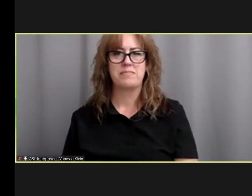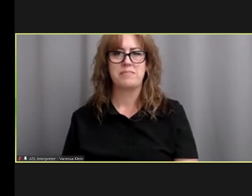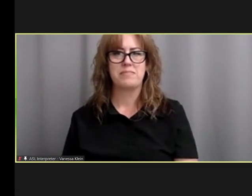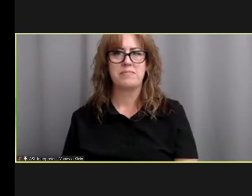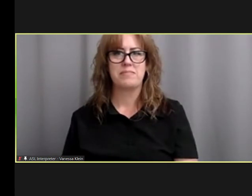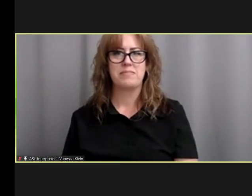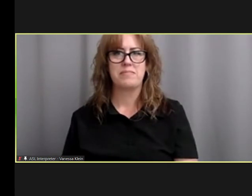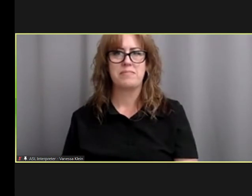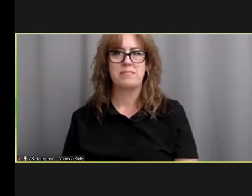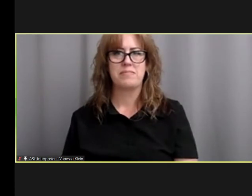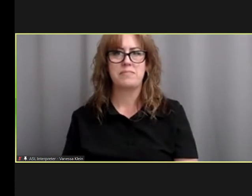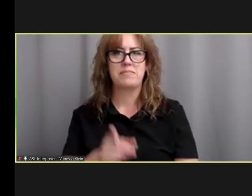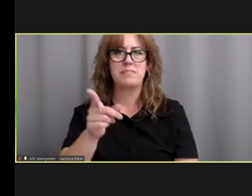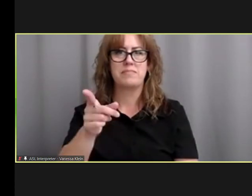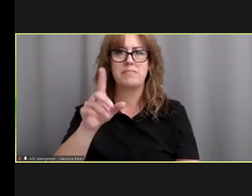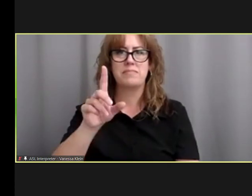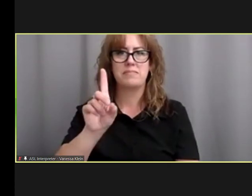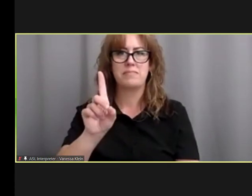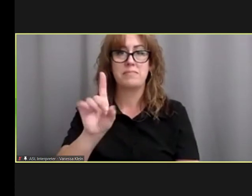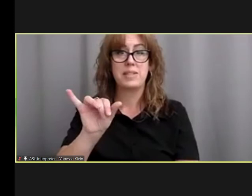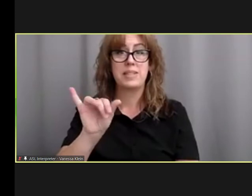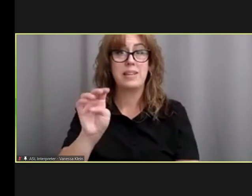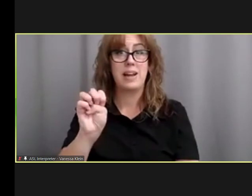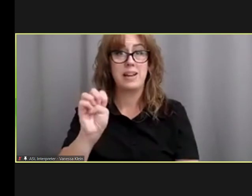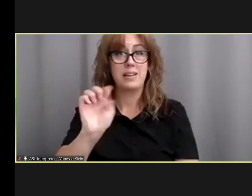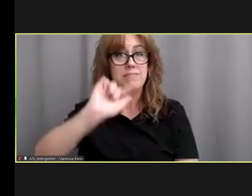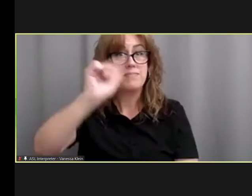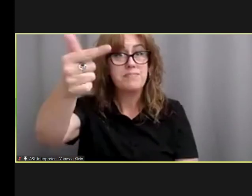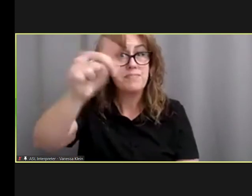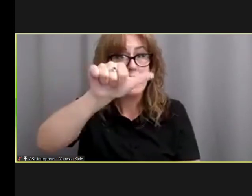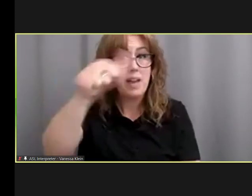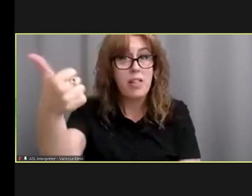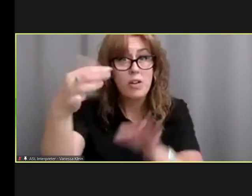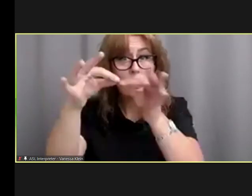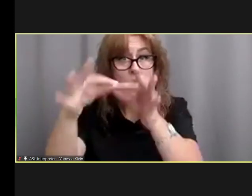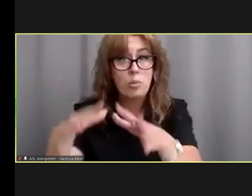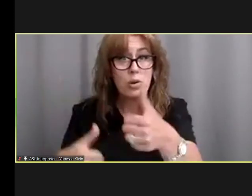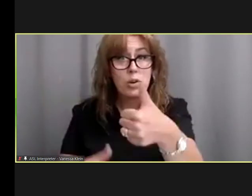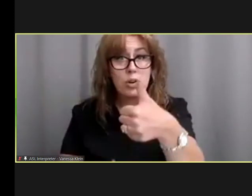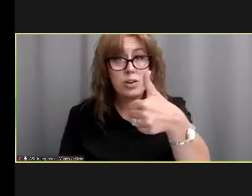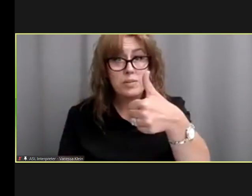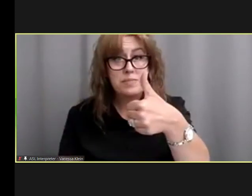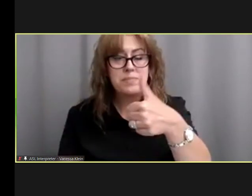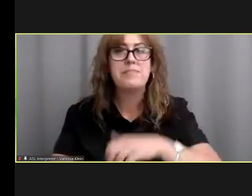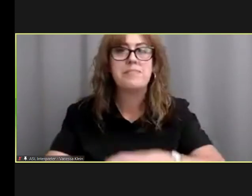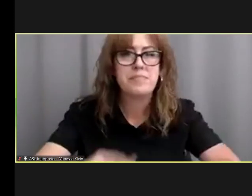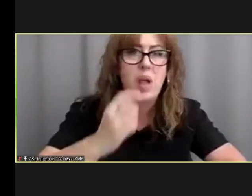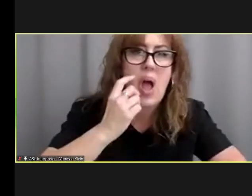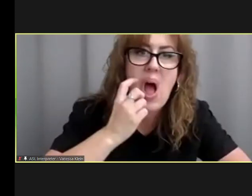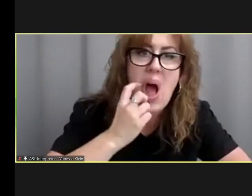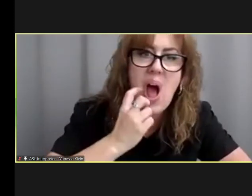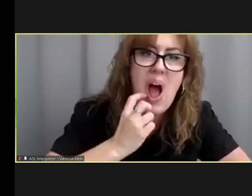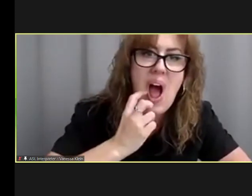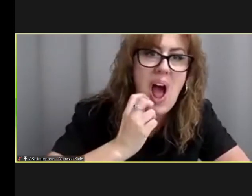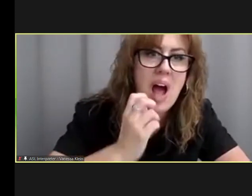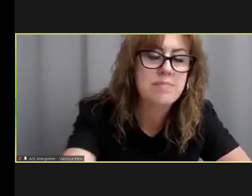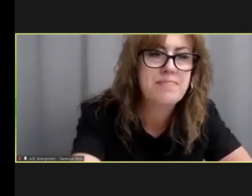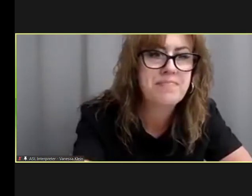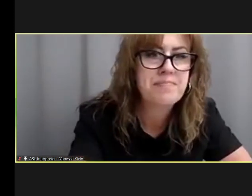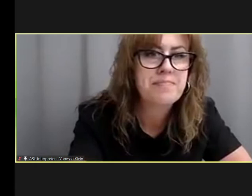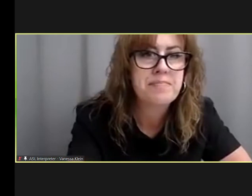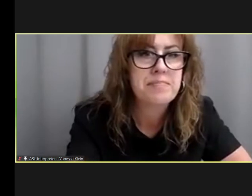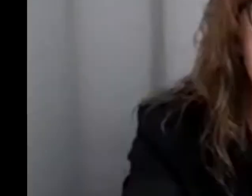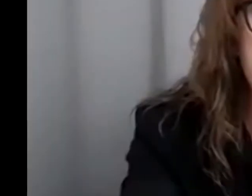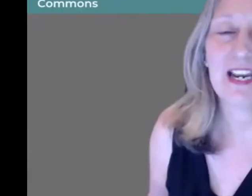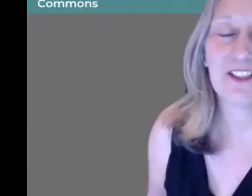Hi, my name is Diane Ragsdale. My pronouns are she, her, and I am an independent art